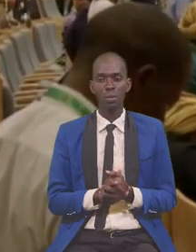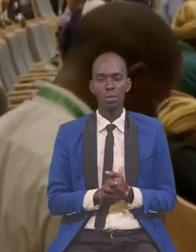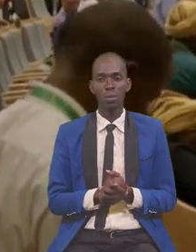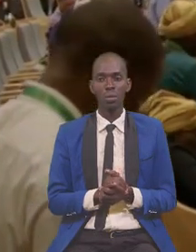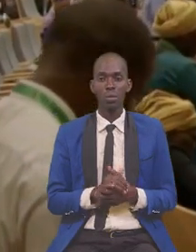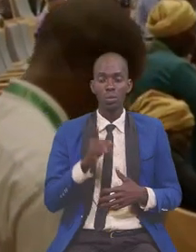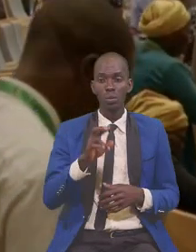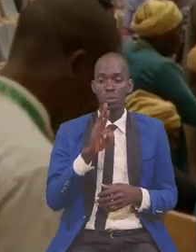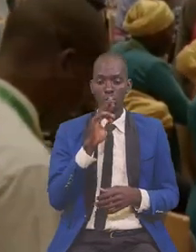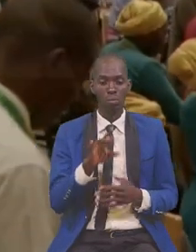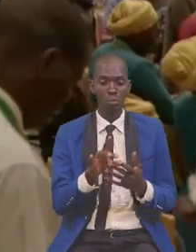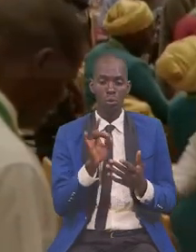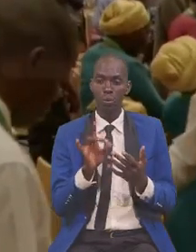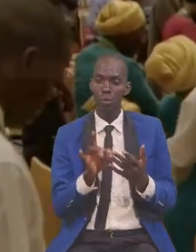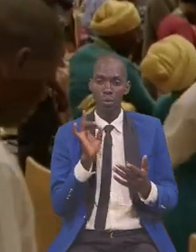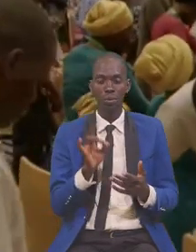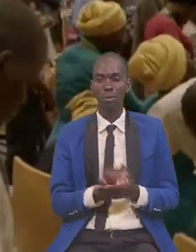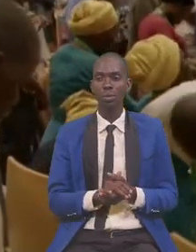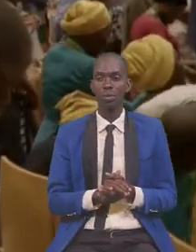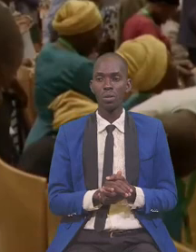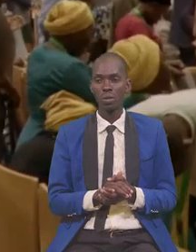You are chosen.